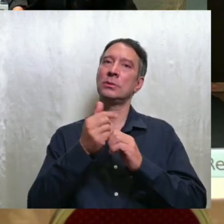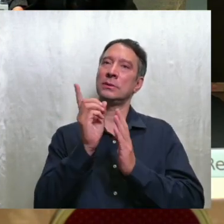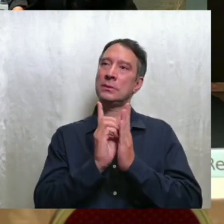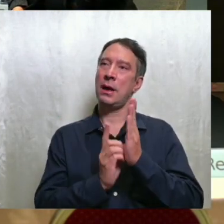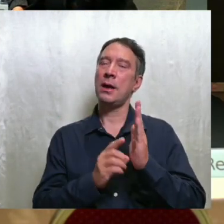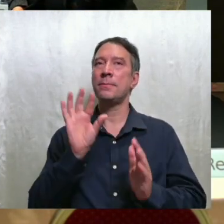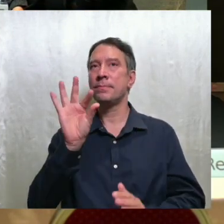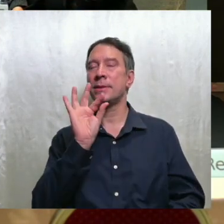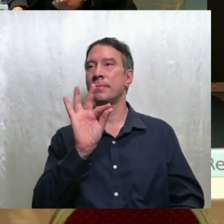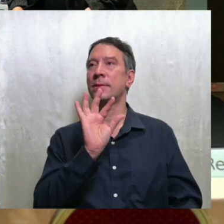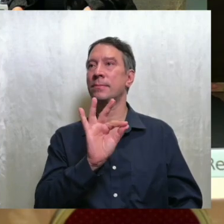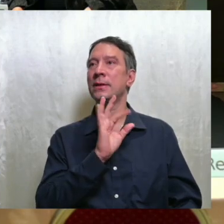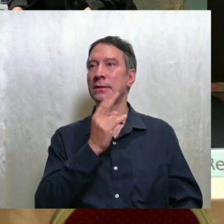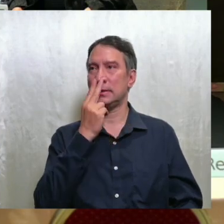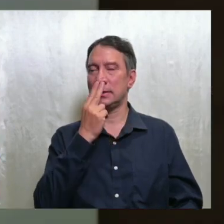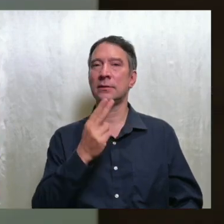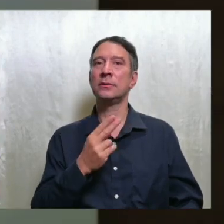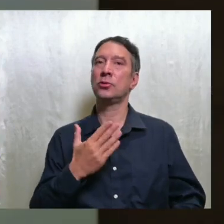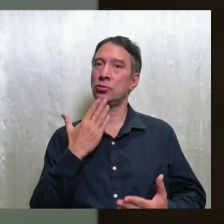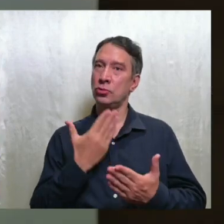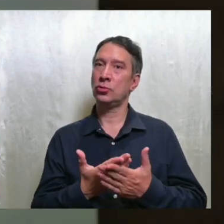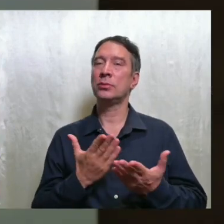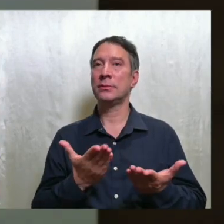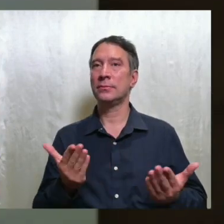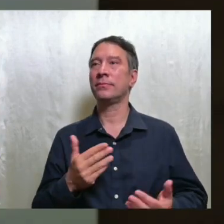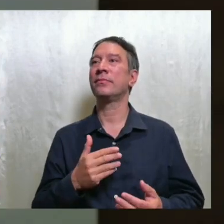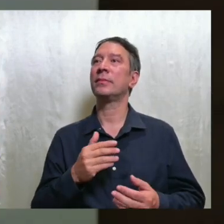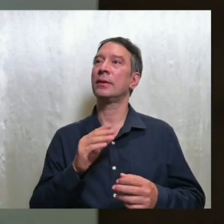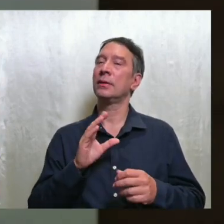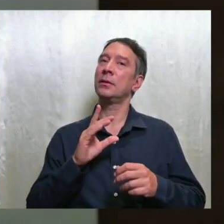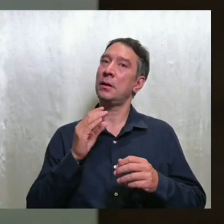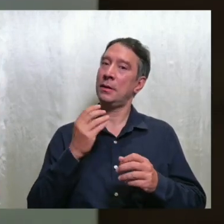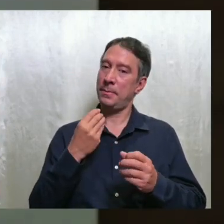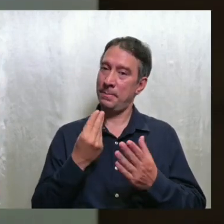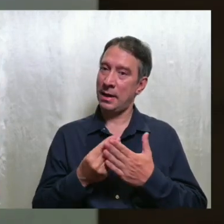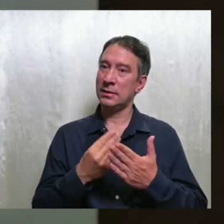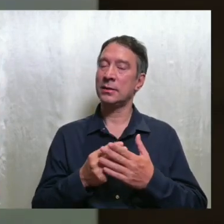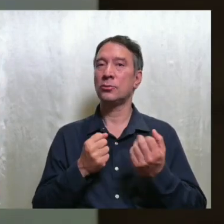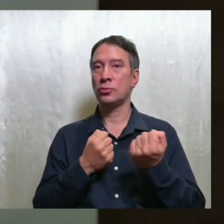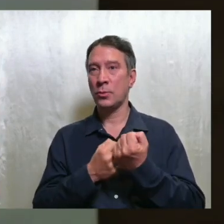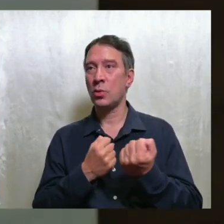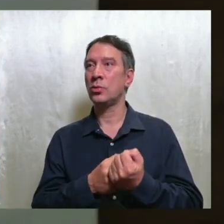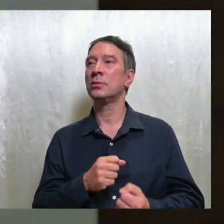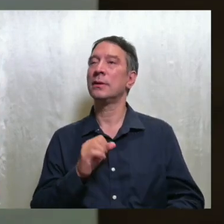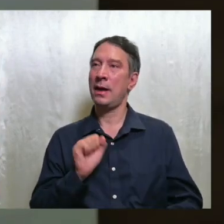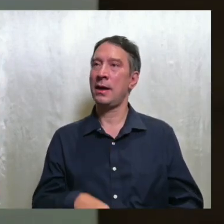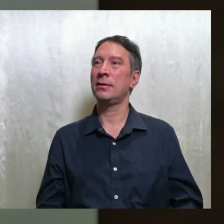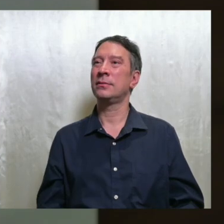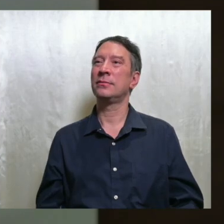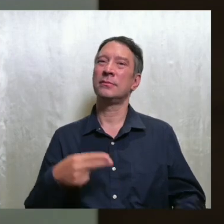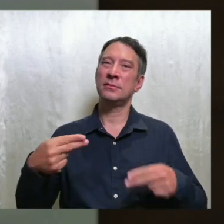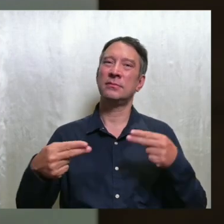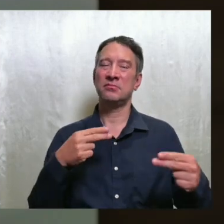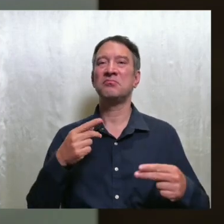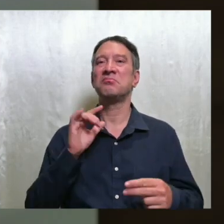focus on offline available learning management systems and the different ways that you need to kind of make sure that a